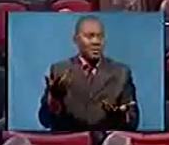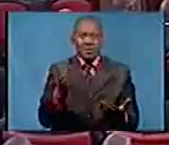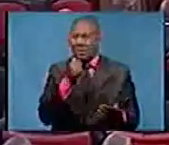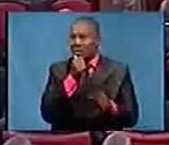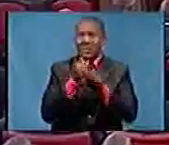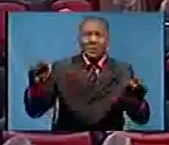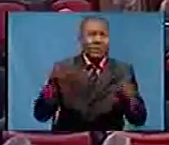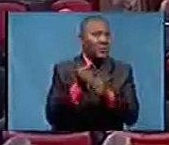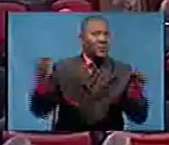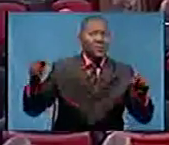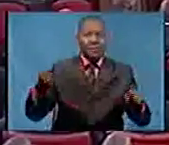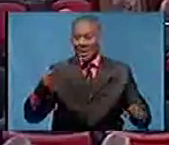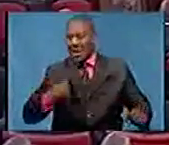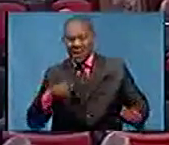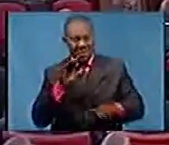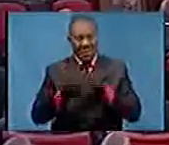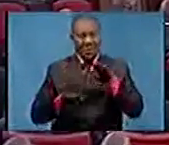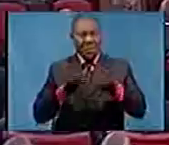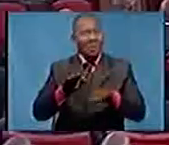Why?